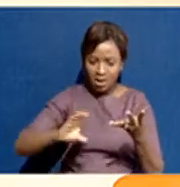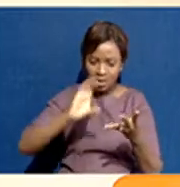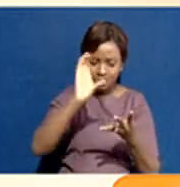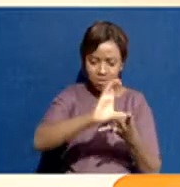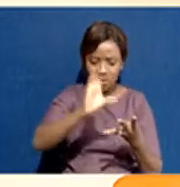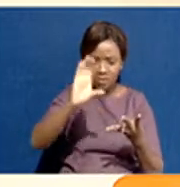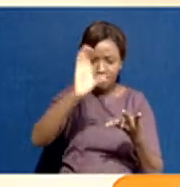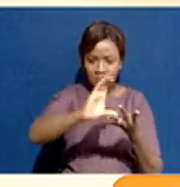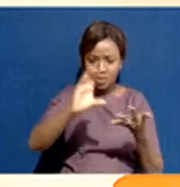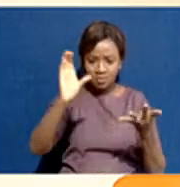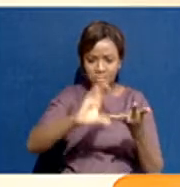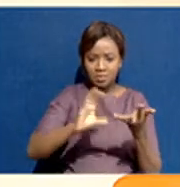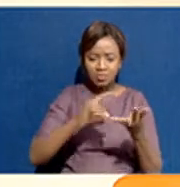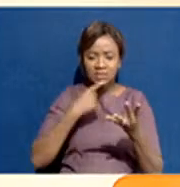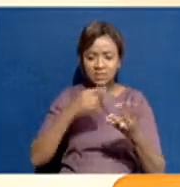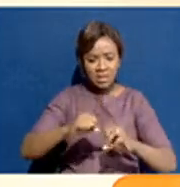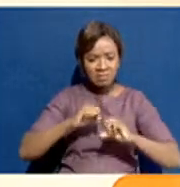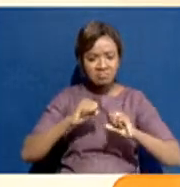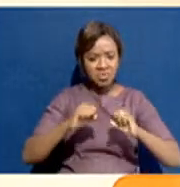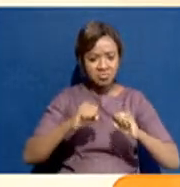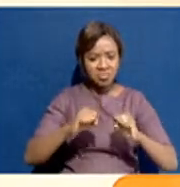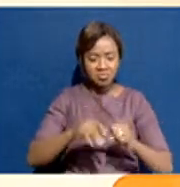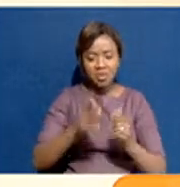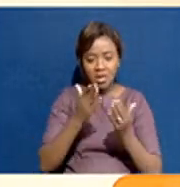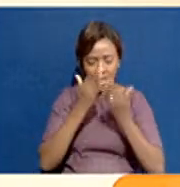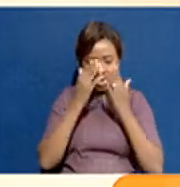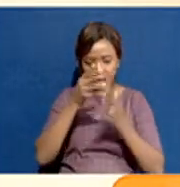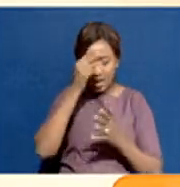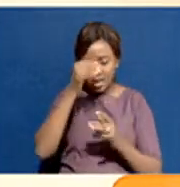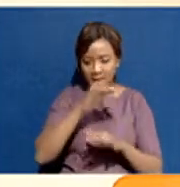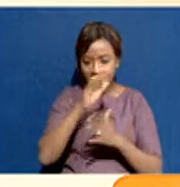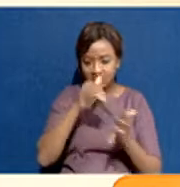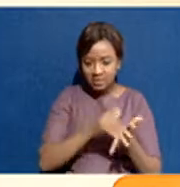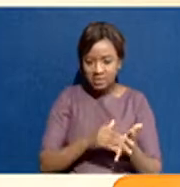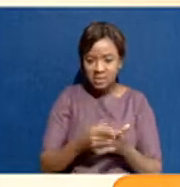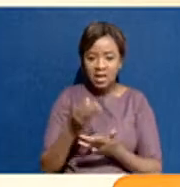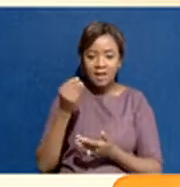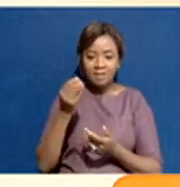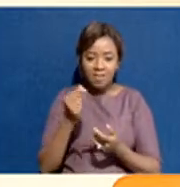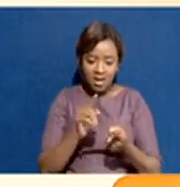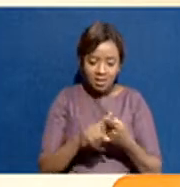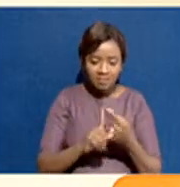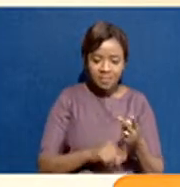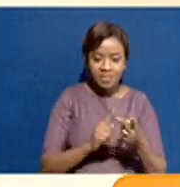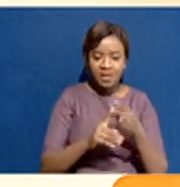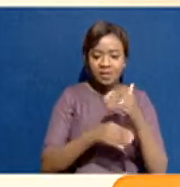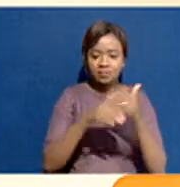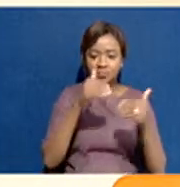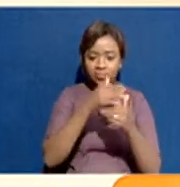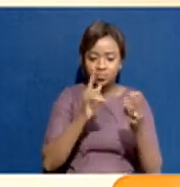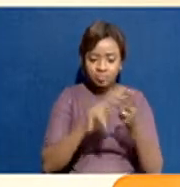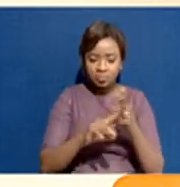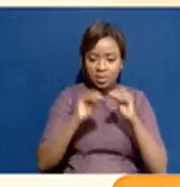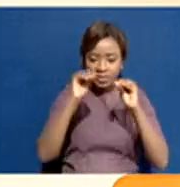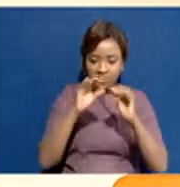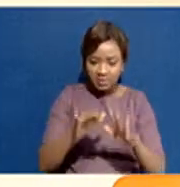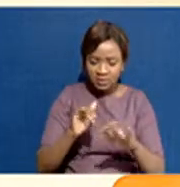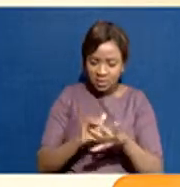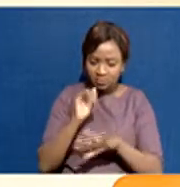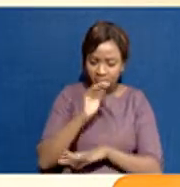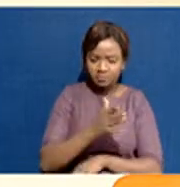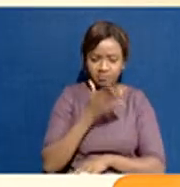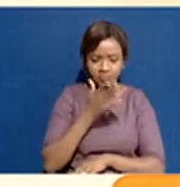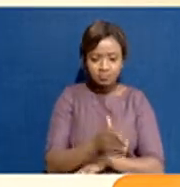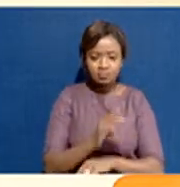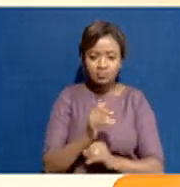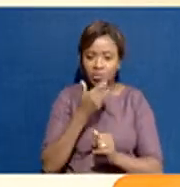premium learning centers. They invested money, facilities, and human resources in terms